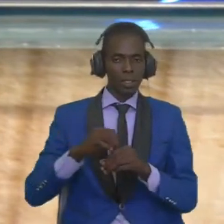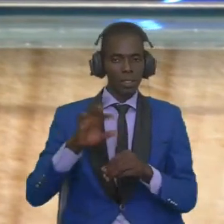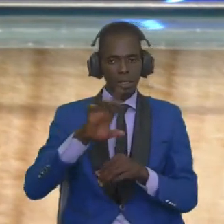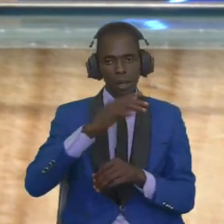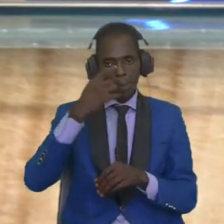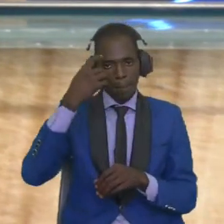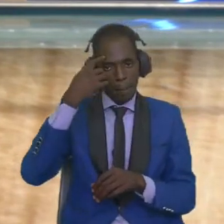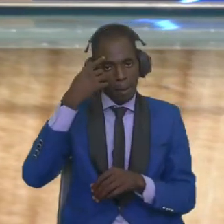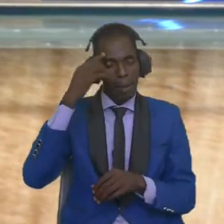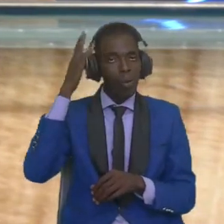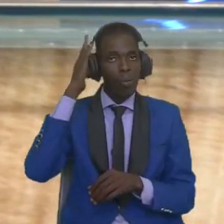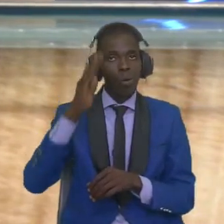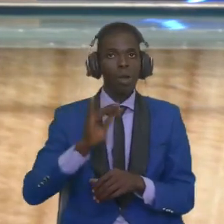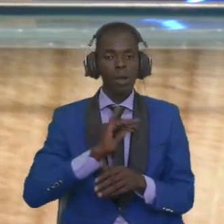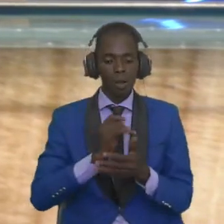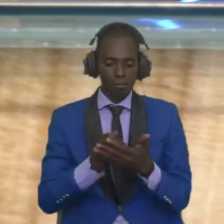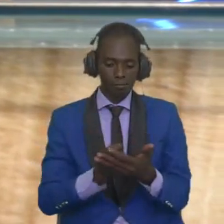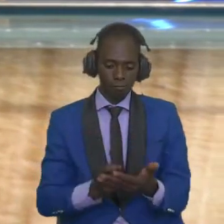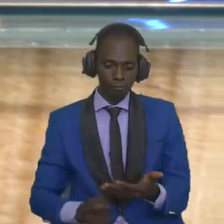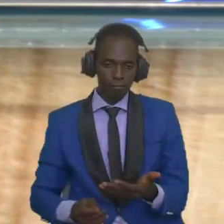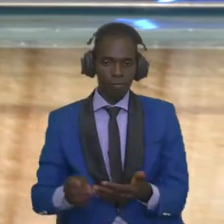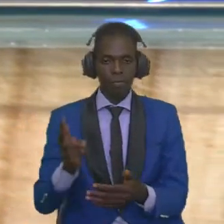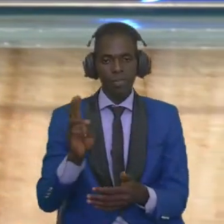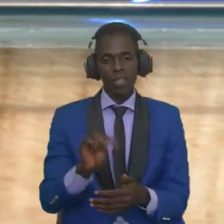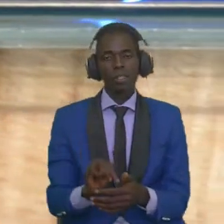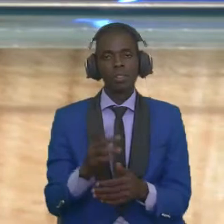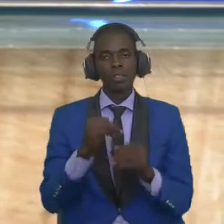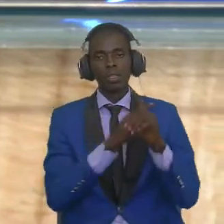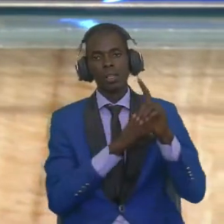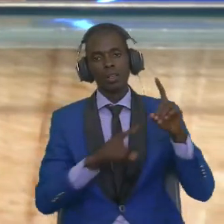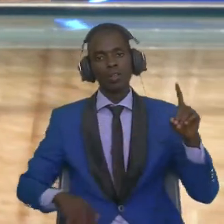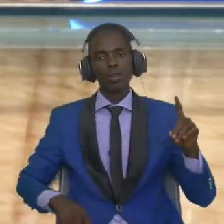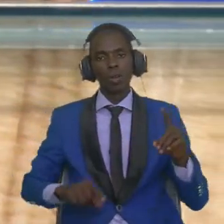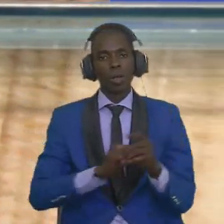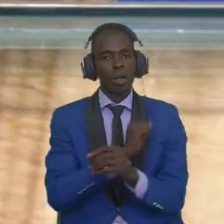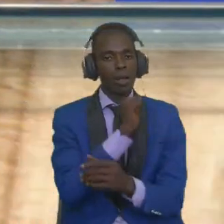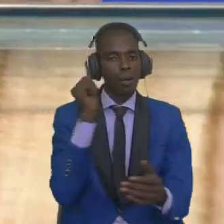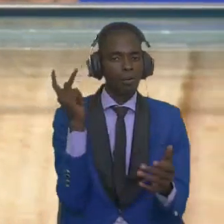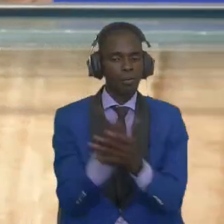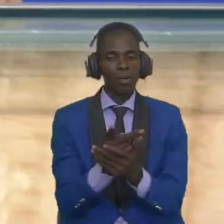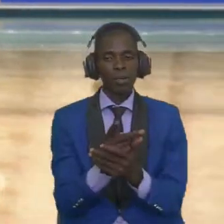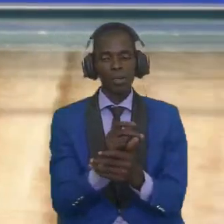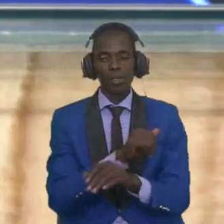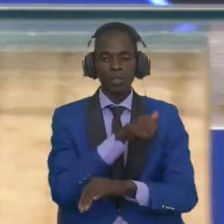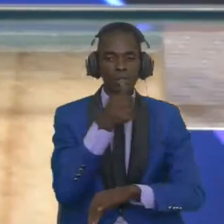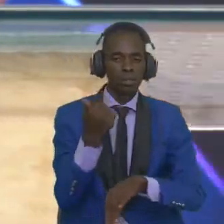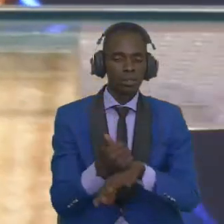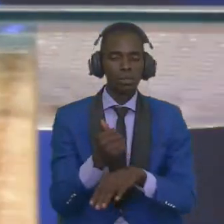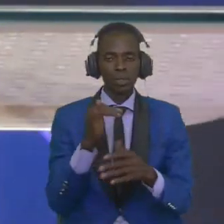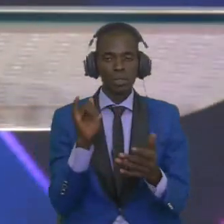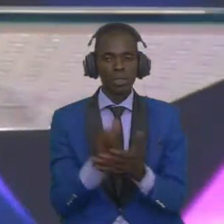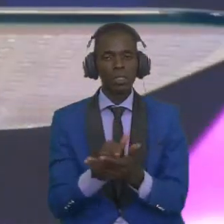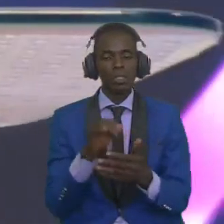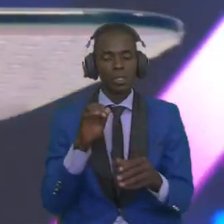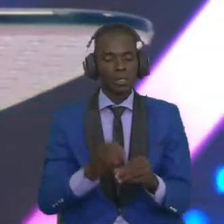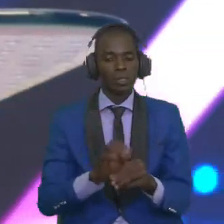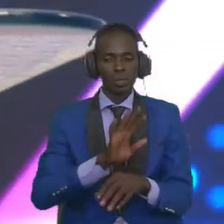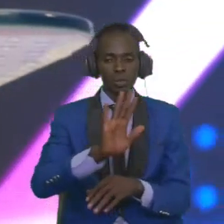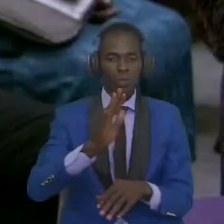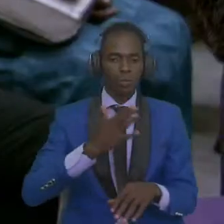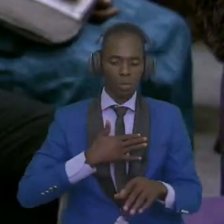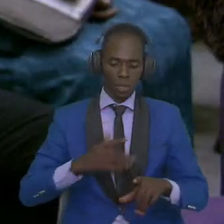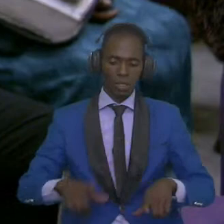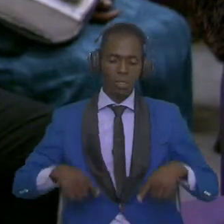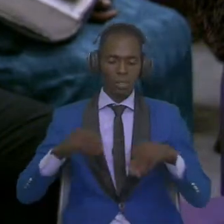mind will I write them. The Lord confirm that in every one of our